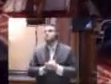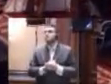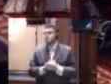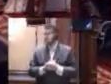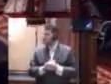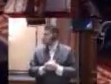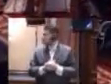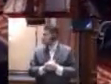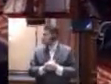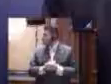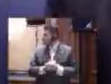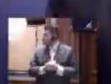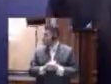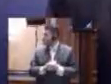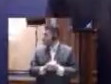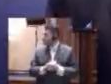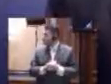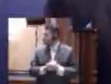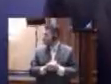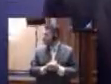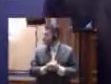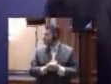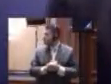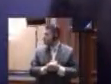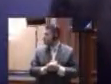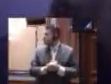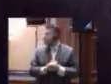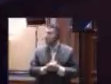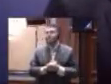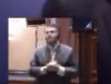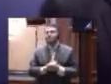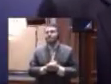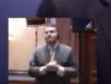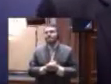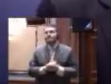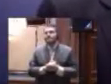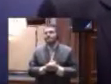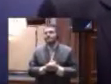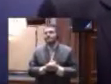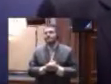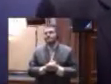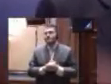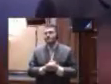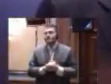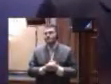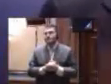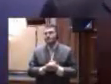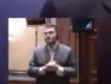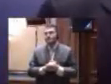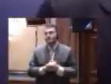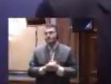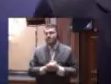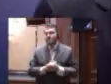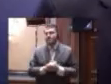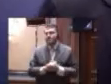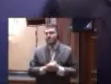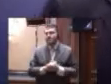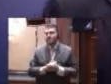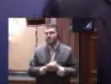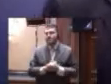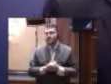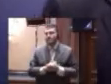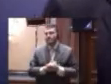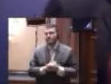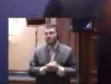Permítanme empezar con una reflexión que me suscita de manera inevitable mi edad y lo que he vivido y lo